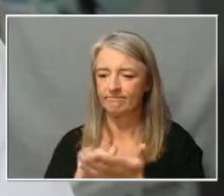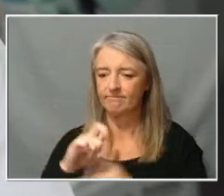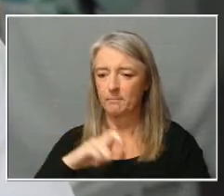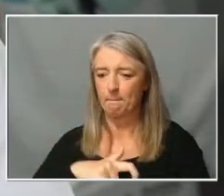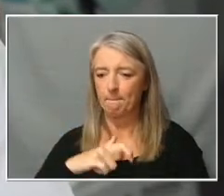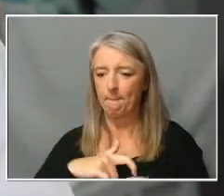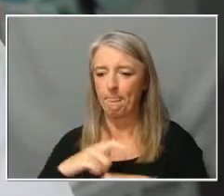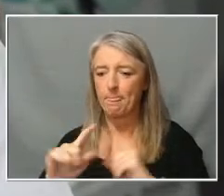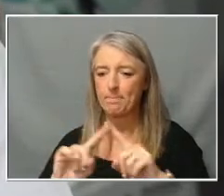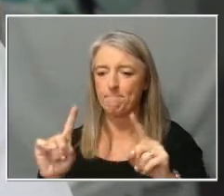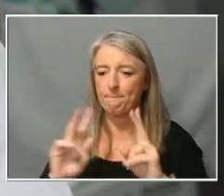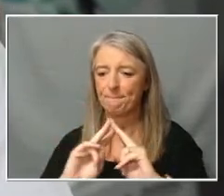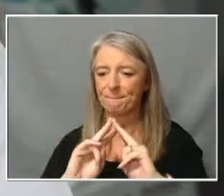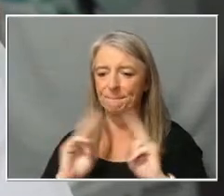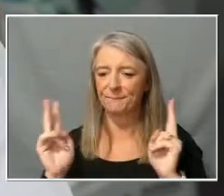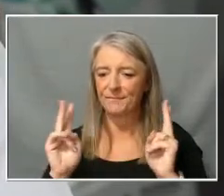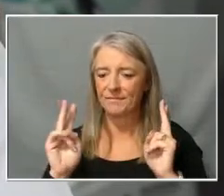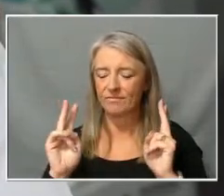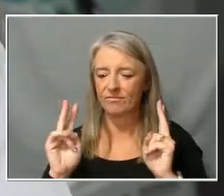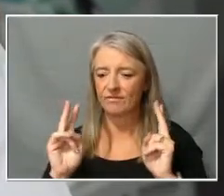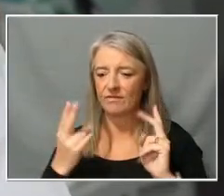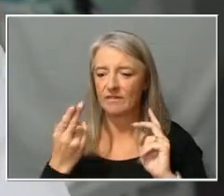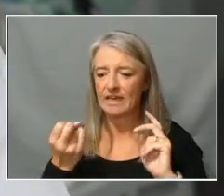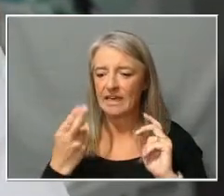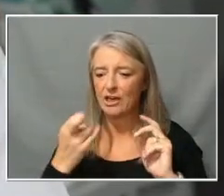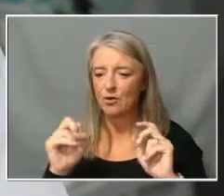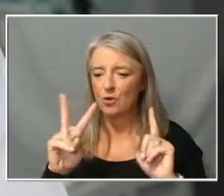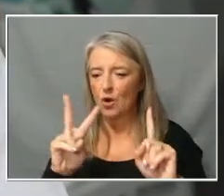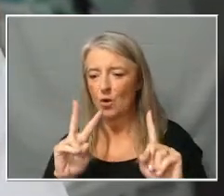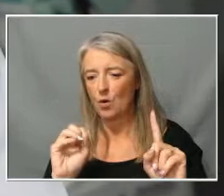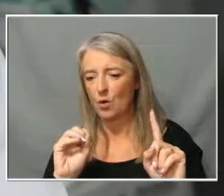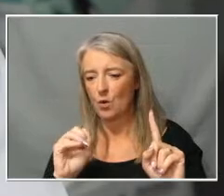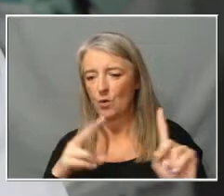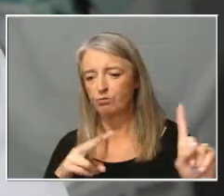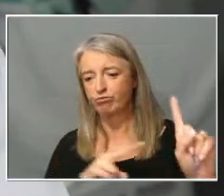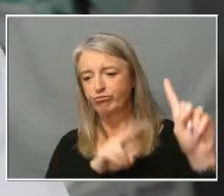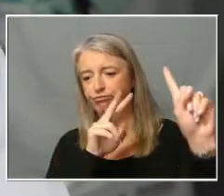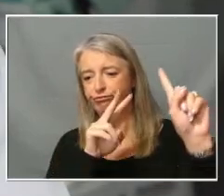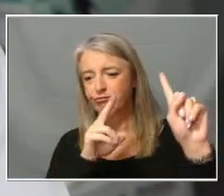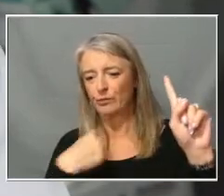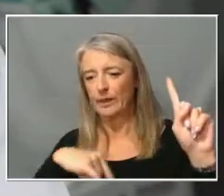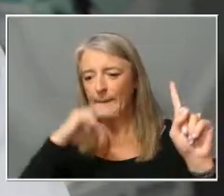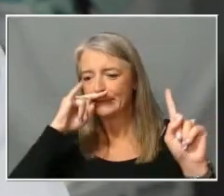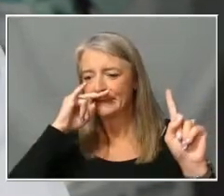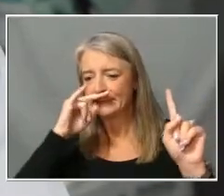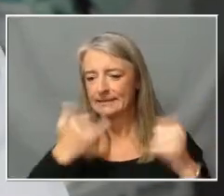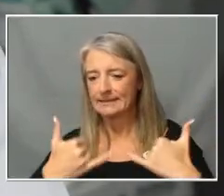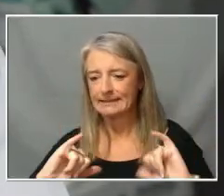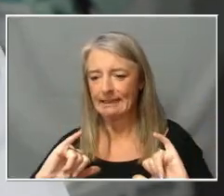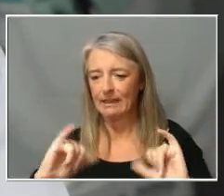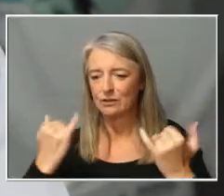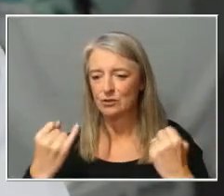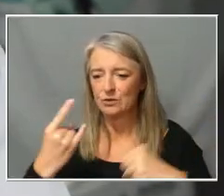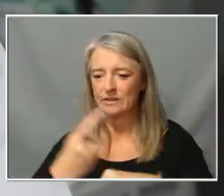it was that guy was like a hero to me when I started playing drums when I was a little kid, and it's still a hero to me. So